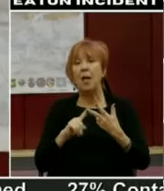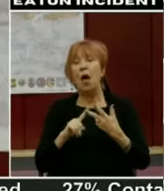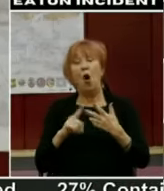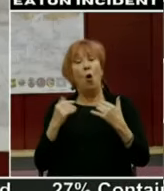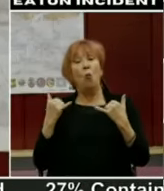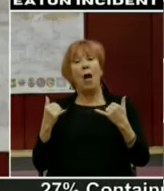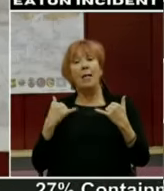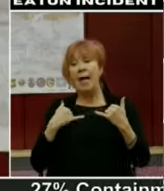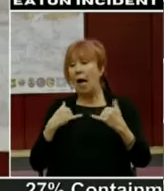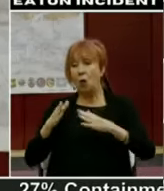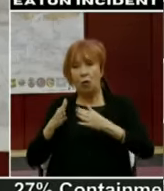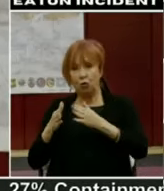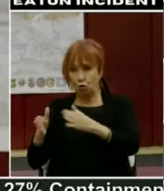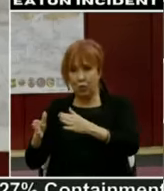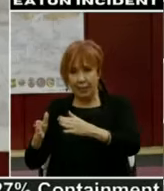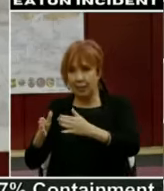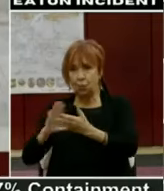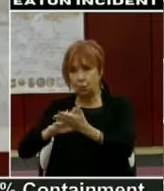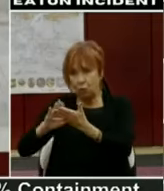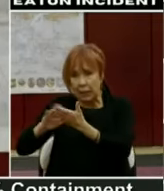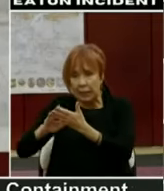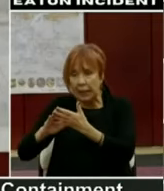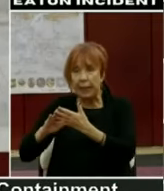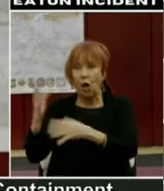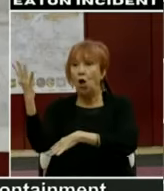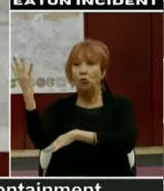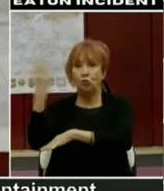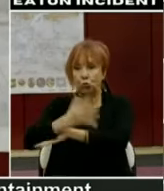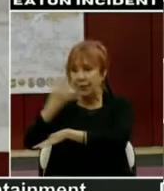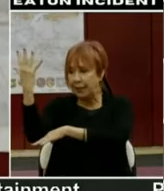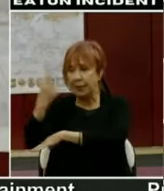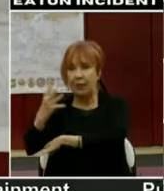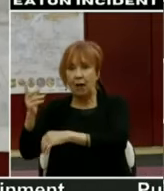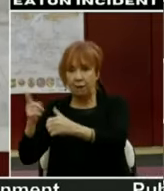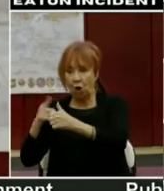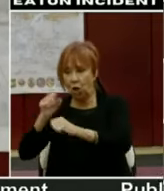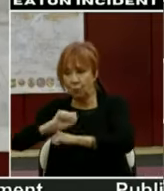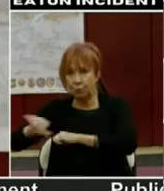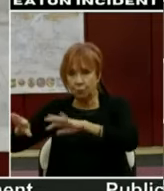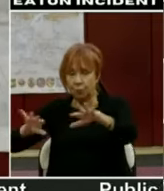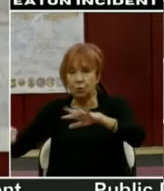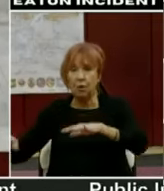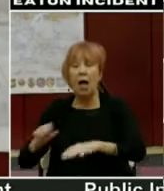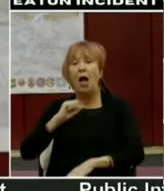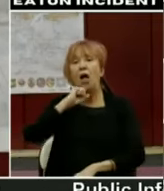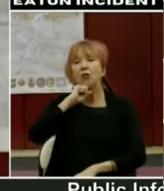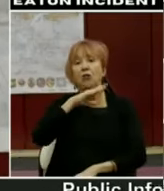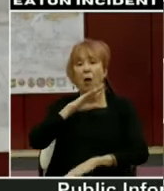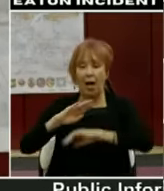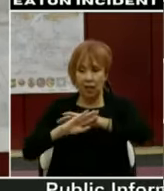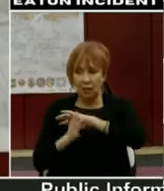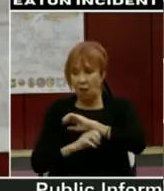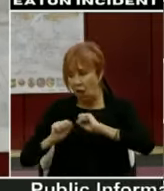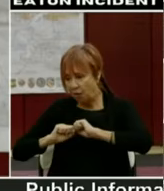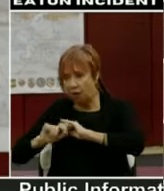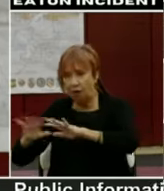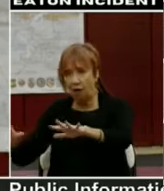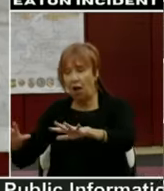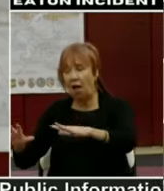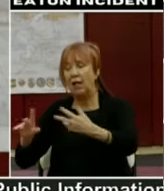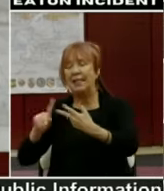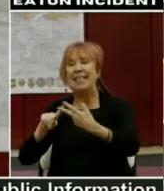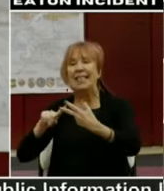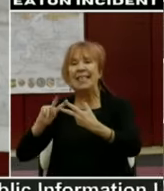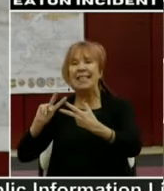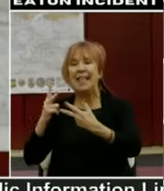debris, trees first, and then they will be removed. The large debris and trash will be removed first. And on trash, for everyone, we will be resuming